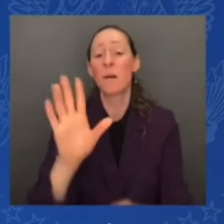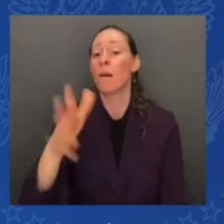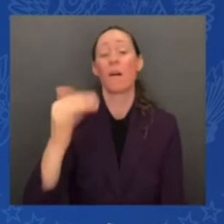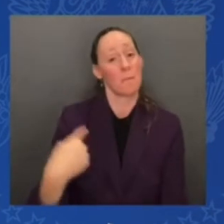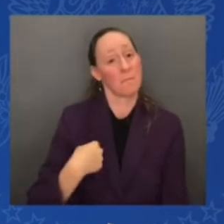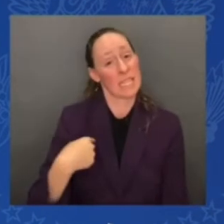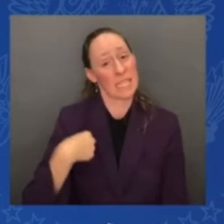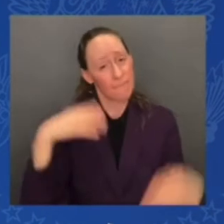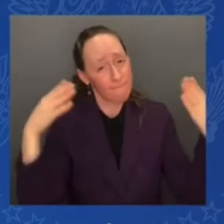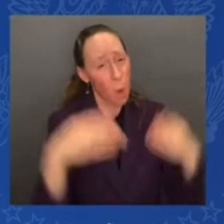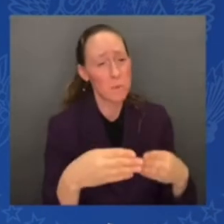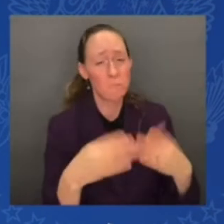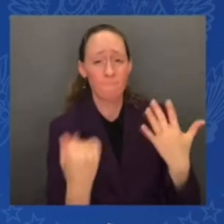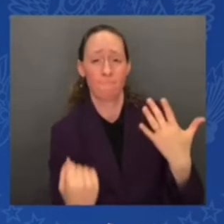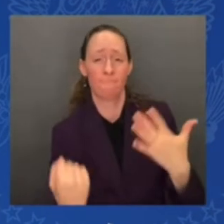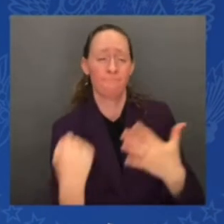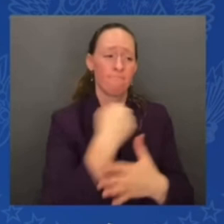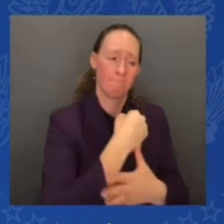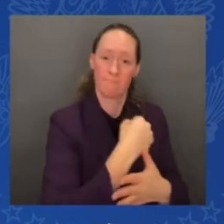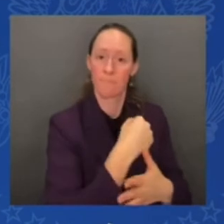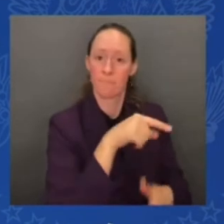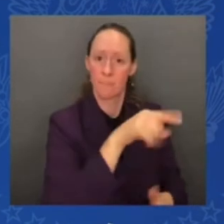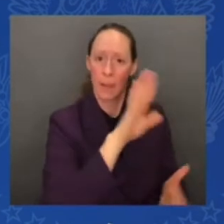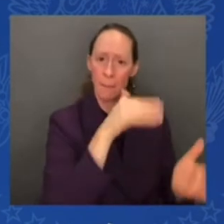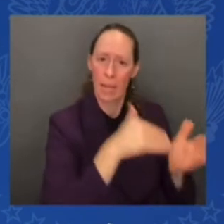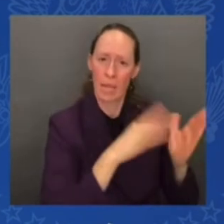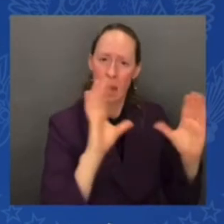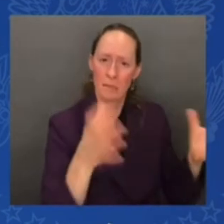the middle class.